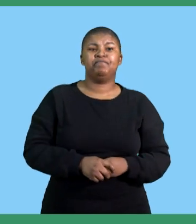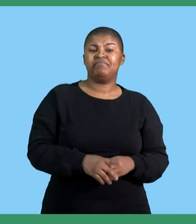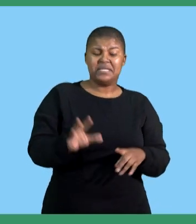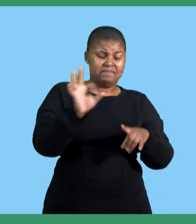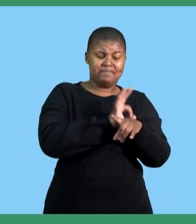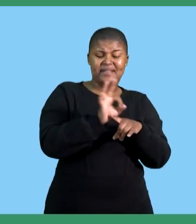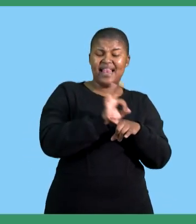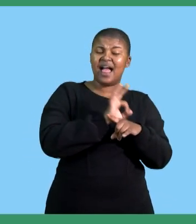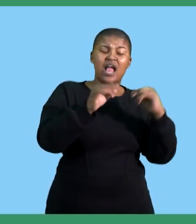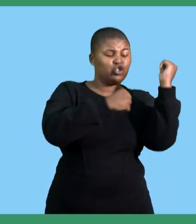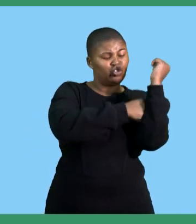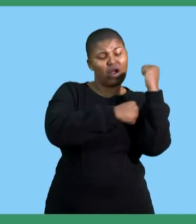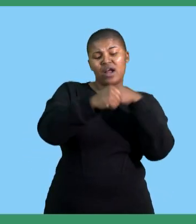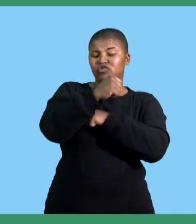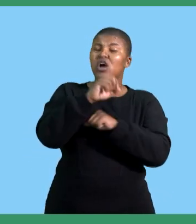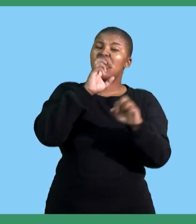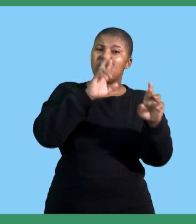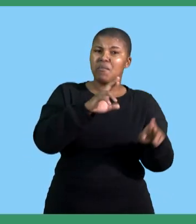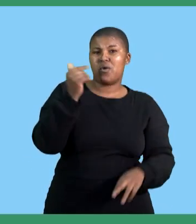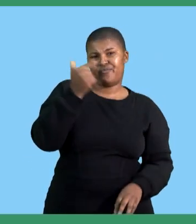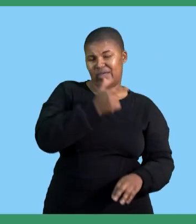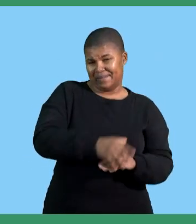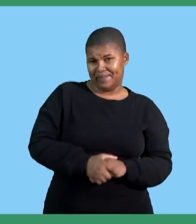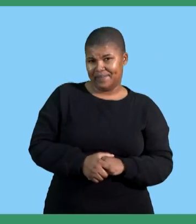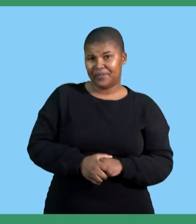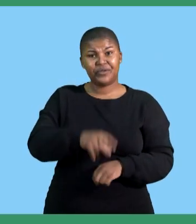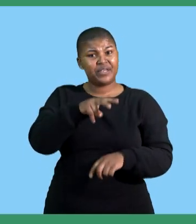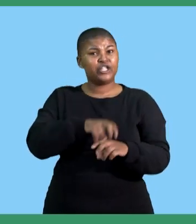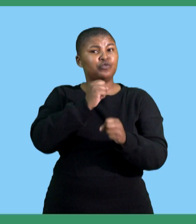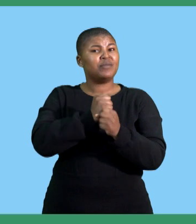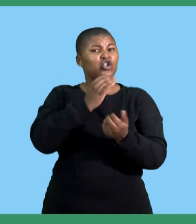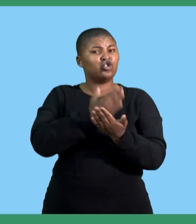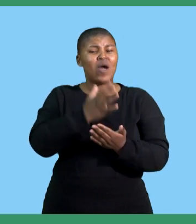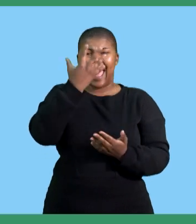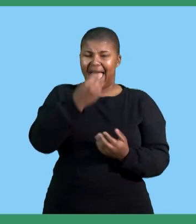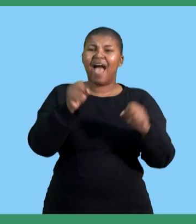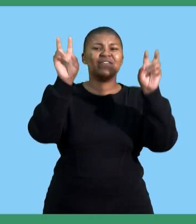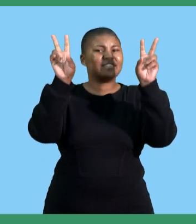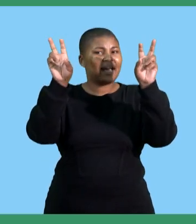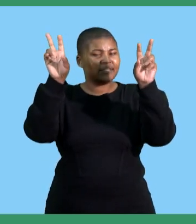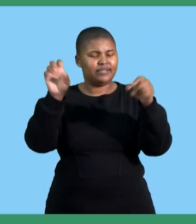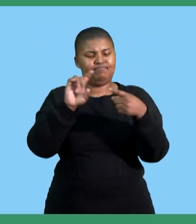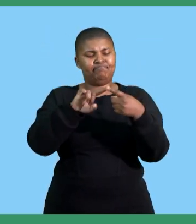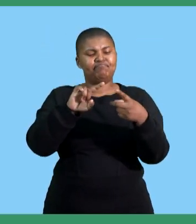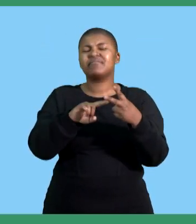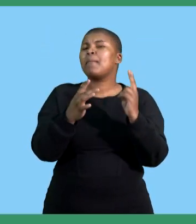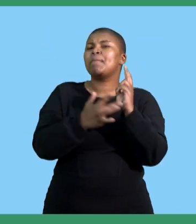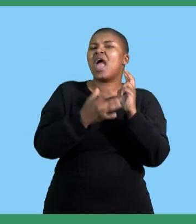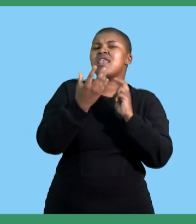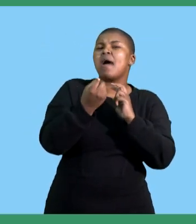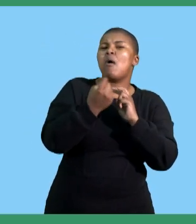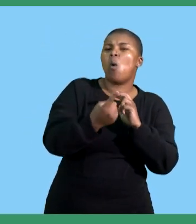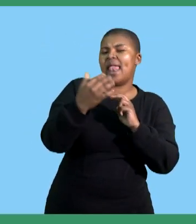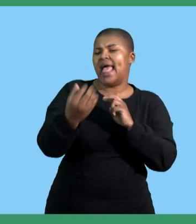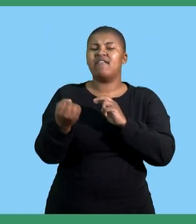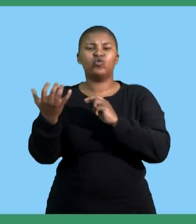page, introduction, body, and conclusion. So you need to make sure that you plan your report in a way that it has to have a